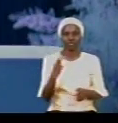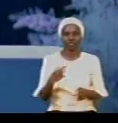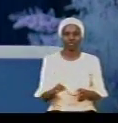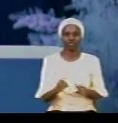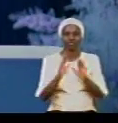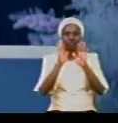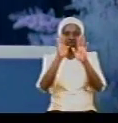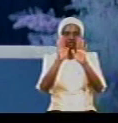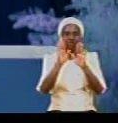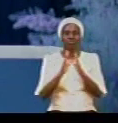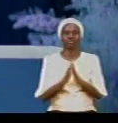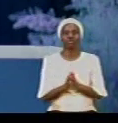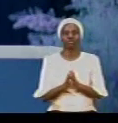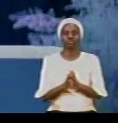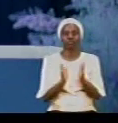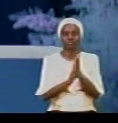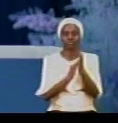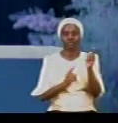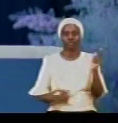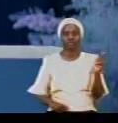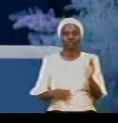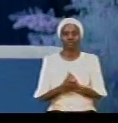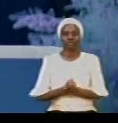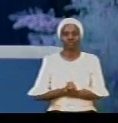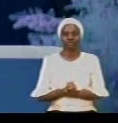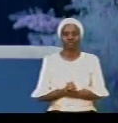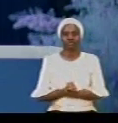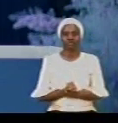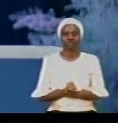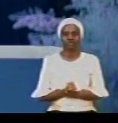open to Psalm 86.